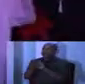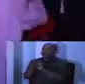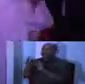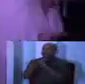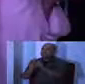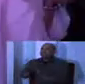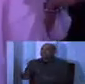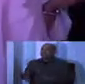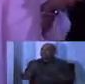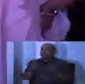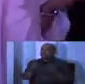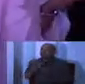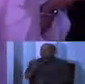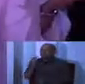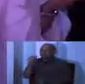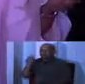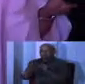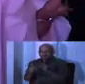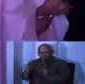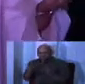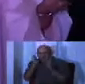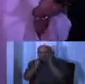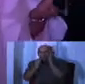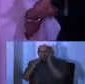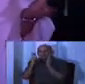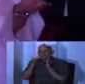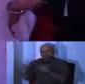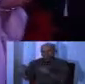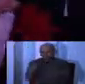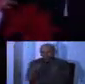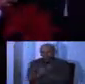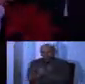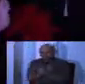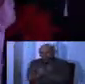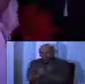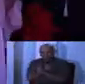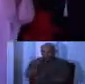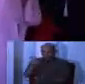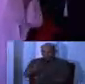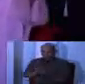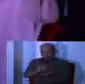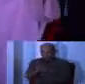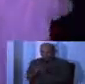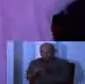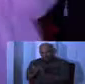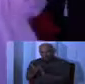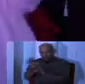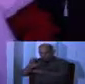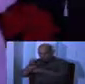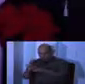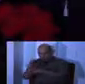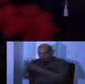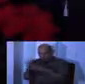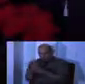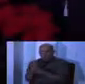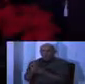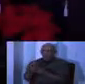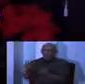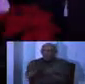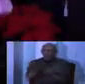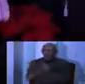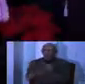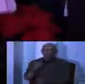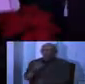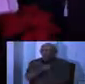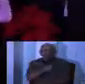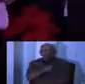human experience. The scandalous love that Jesus would call into the world is the scandalous love that we